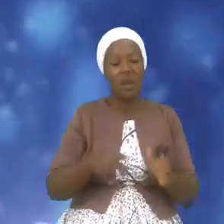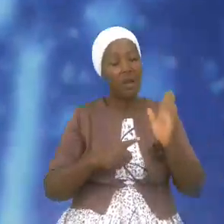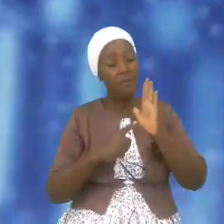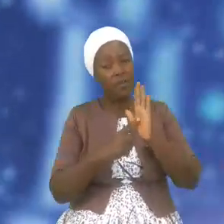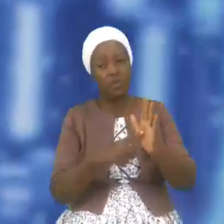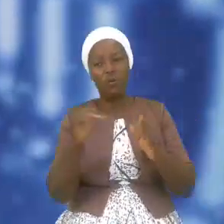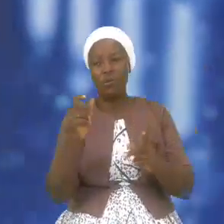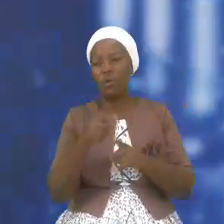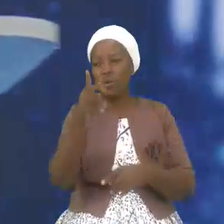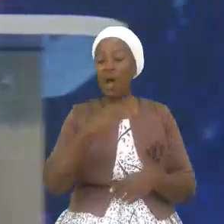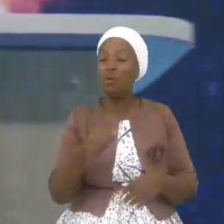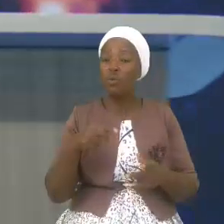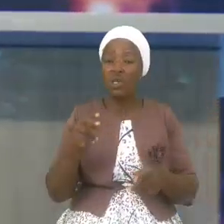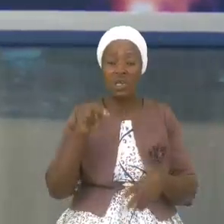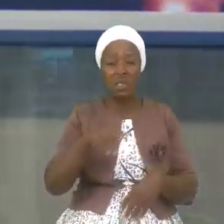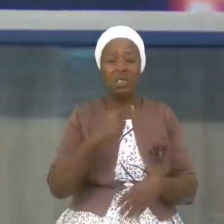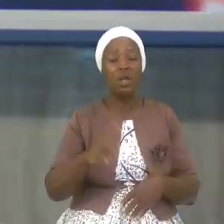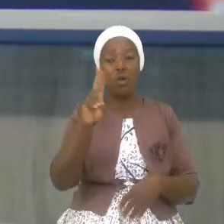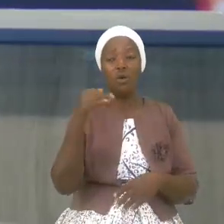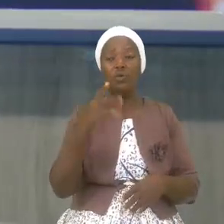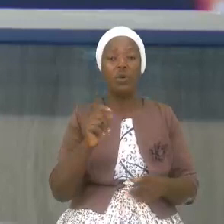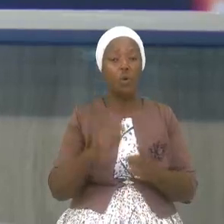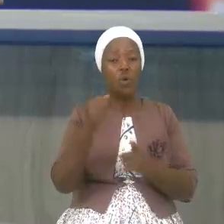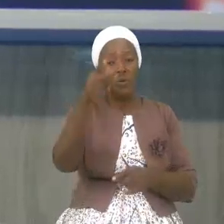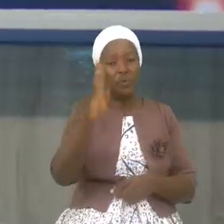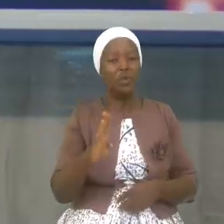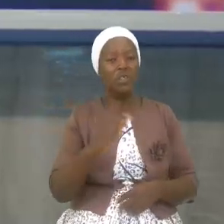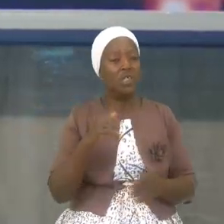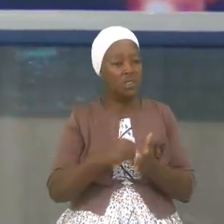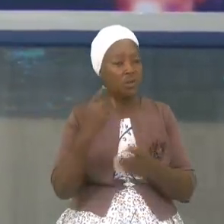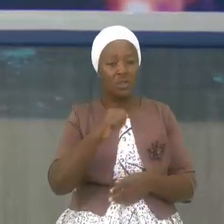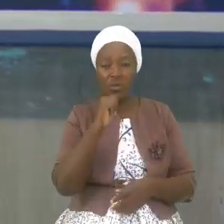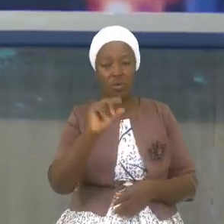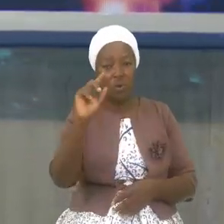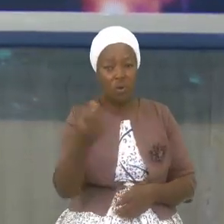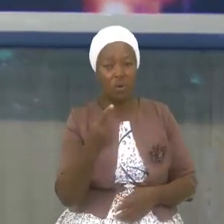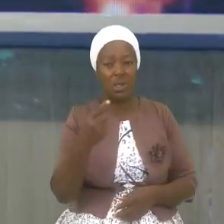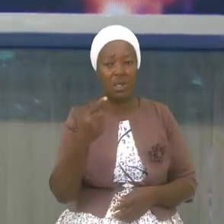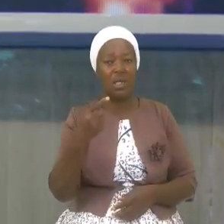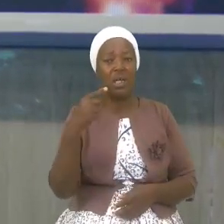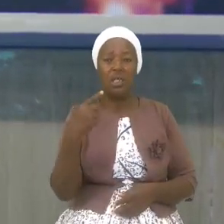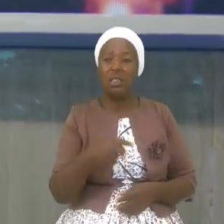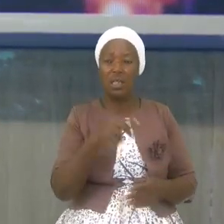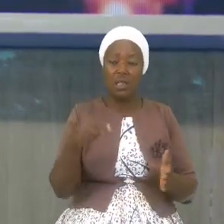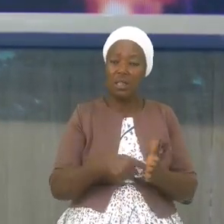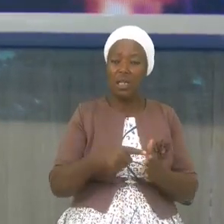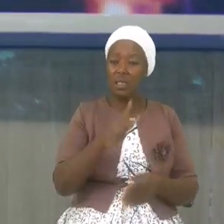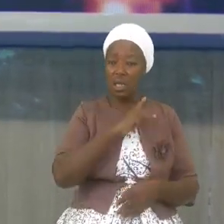It wasn't only Belshazzar that saw the writing on